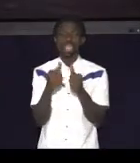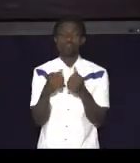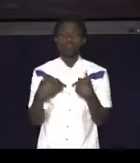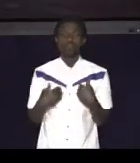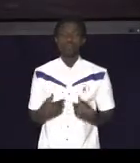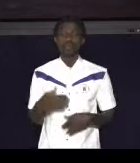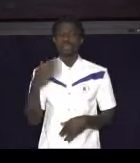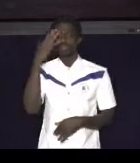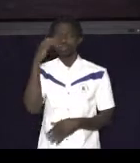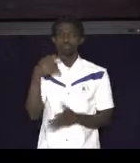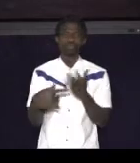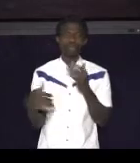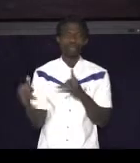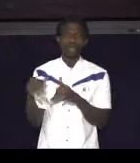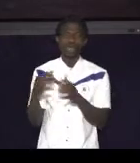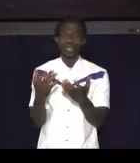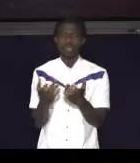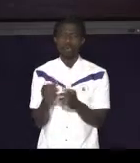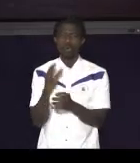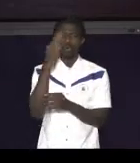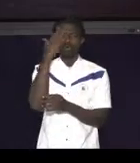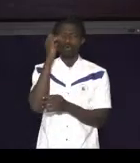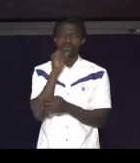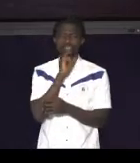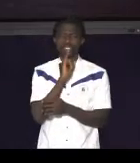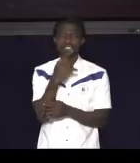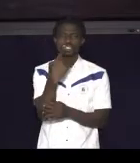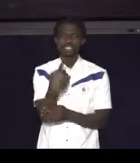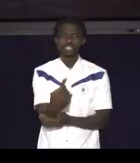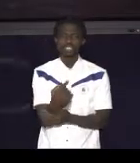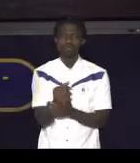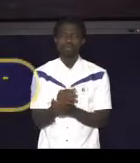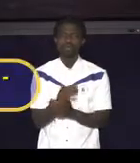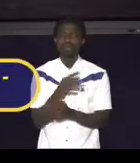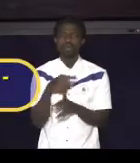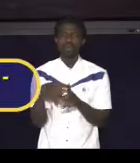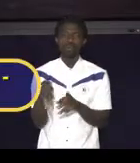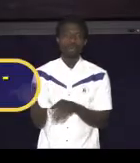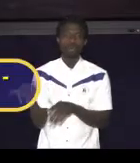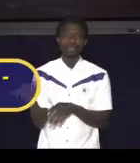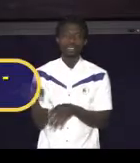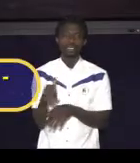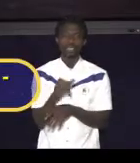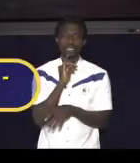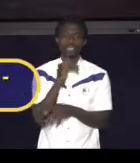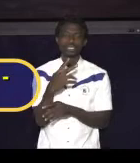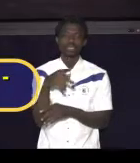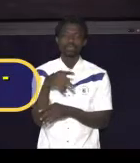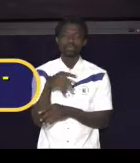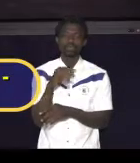knows what they want. Knows is singular, but they is plural.